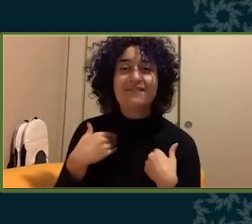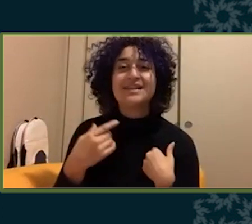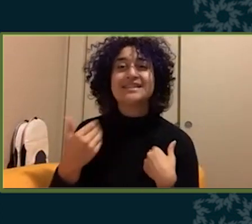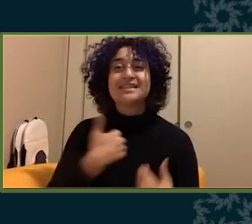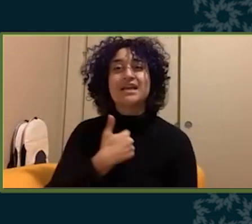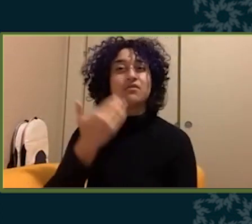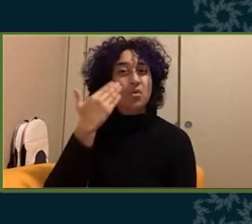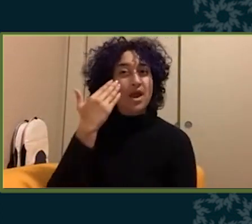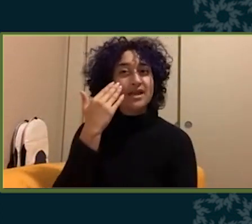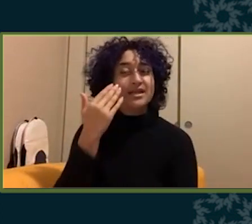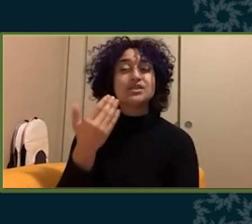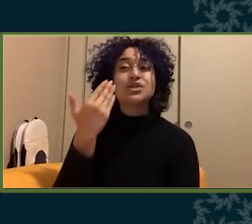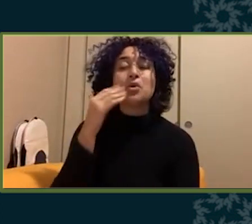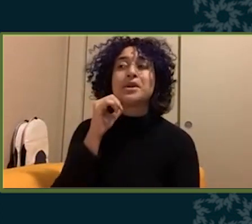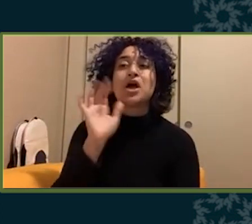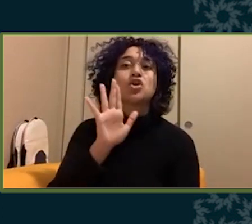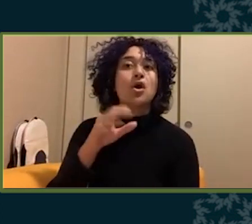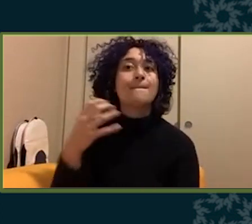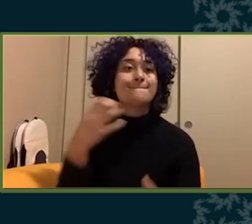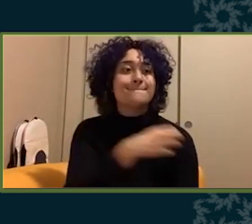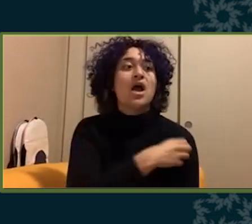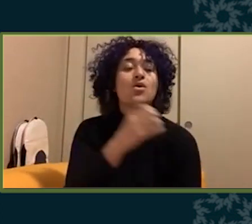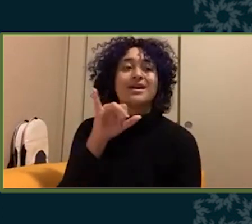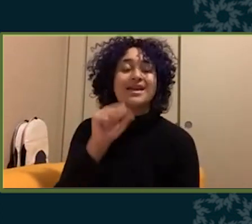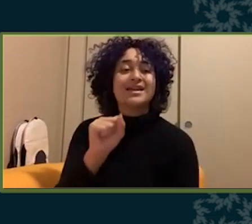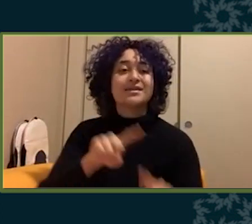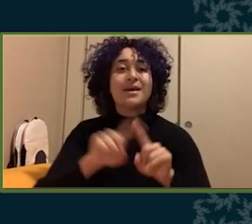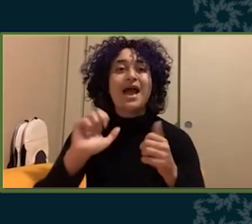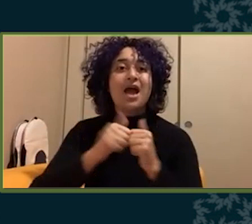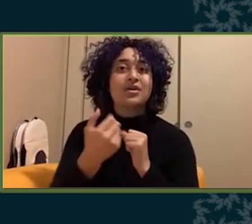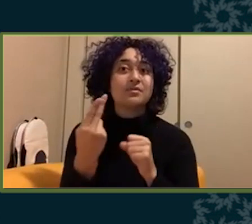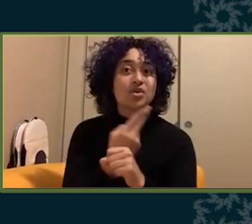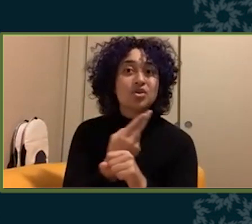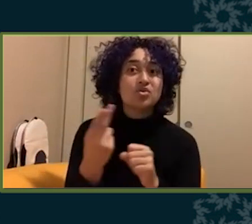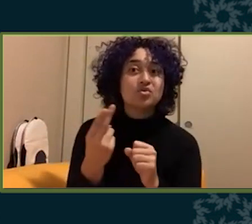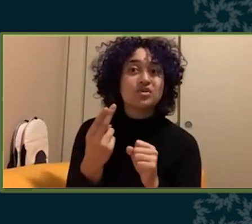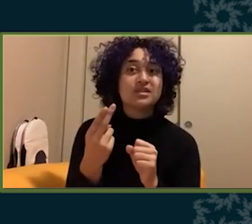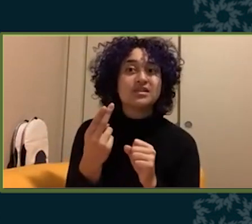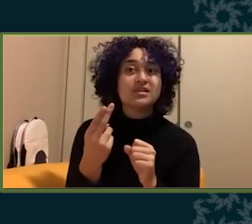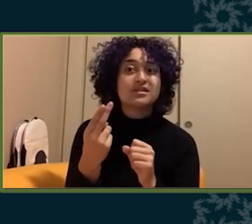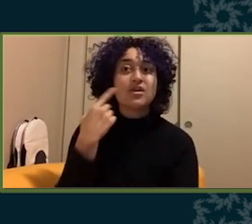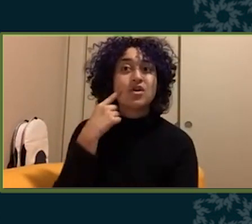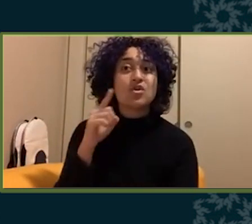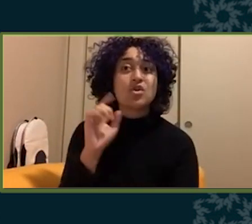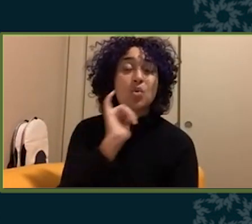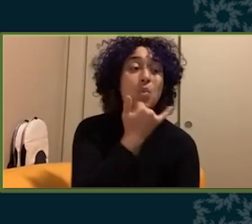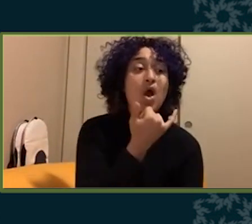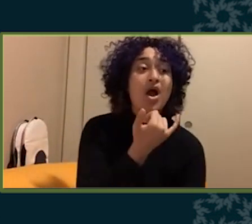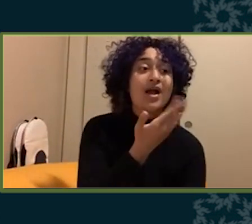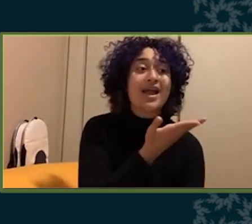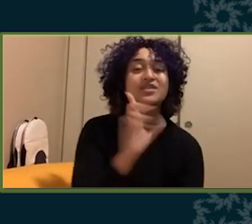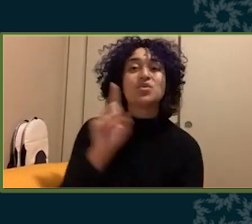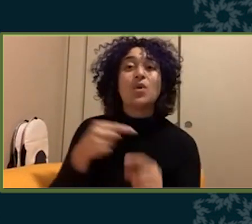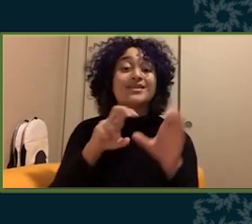not just what your power is, but how your power can go, like, can be used destructively for the wrong ends, right? And when to bench